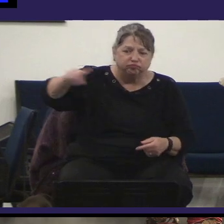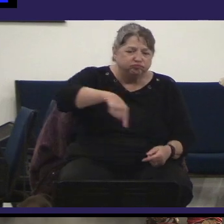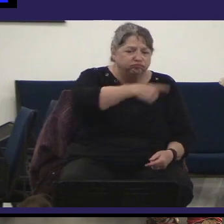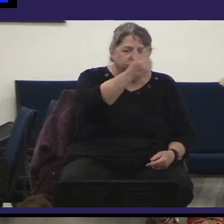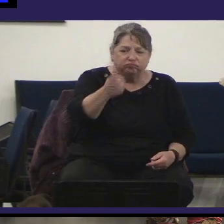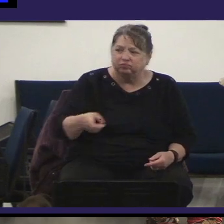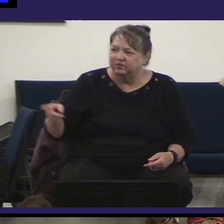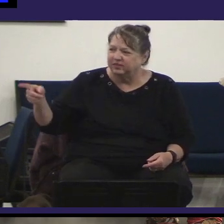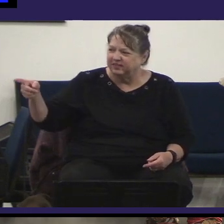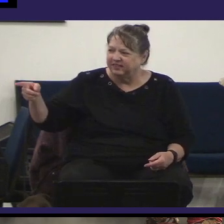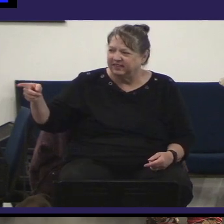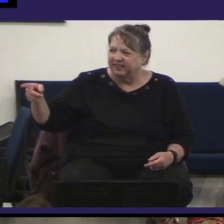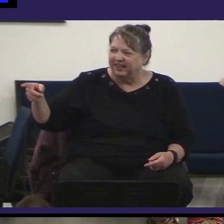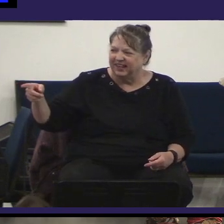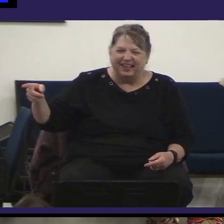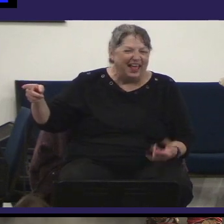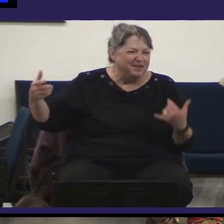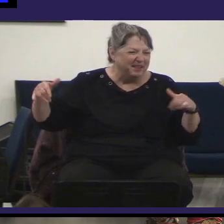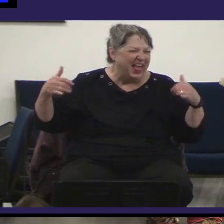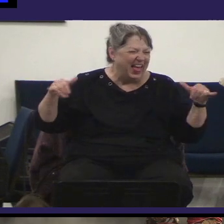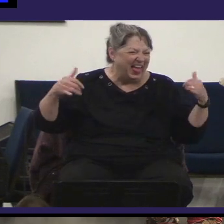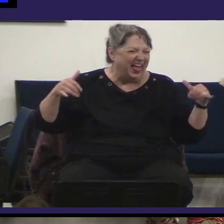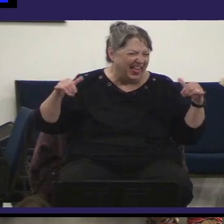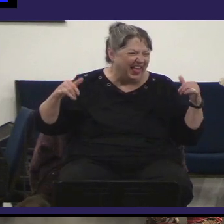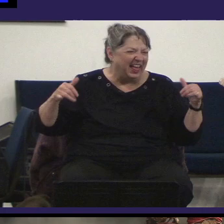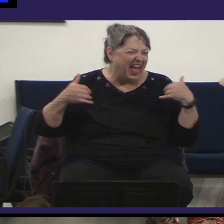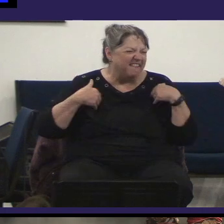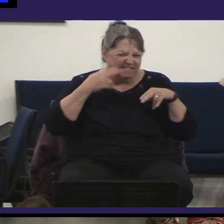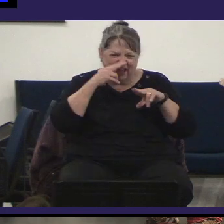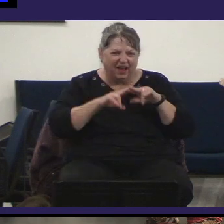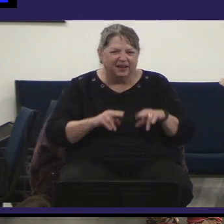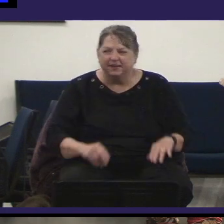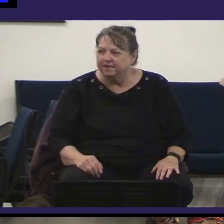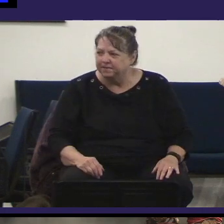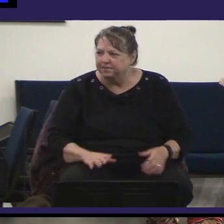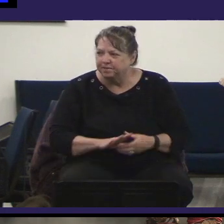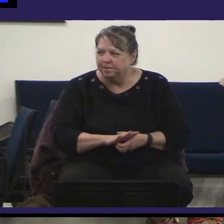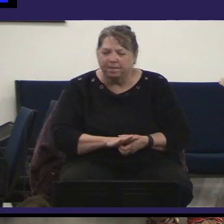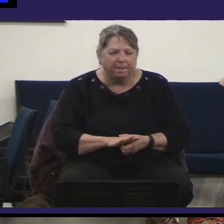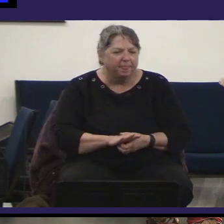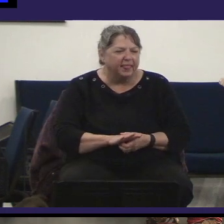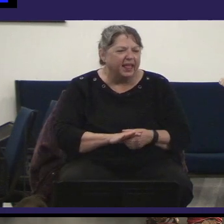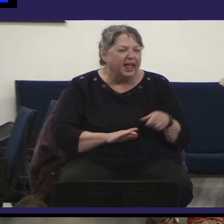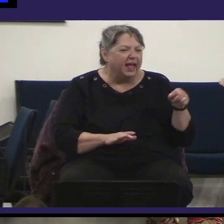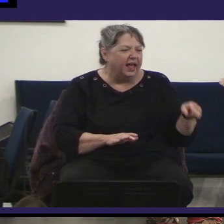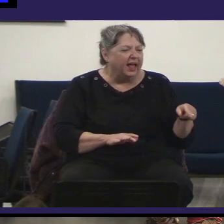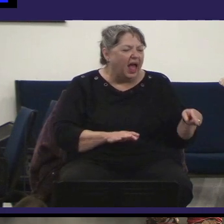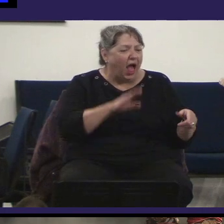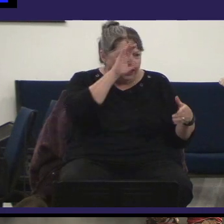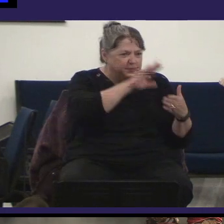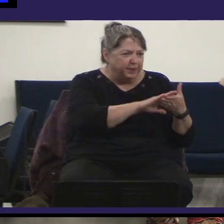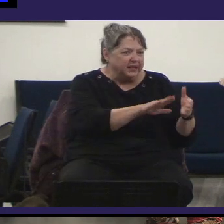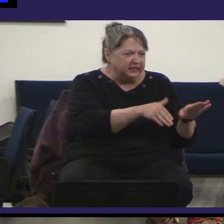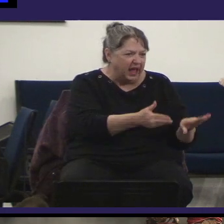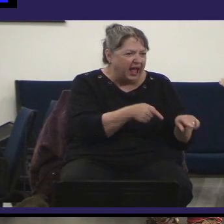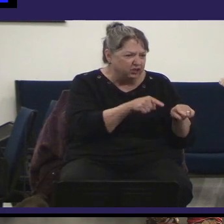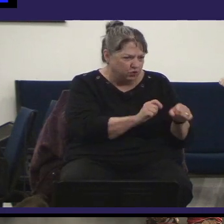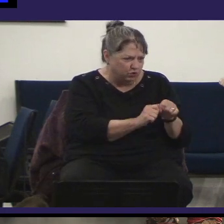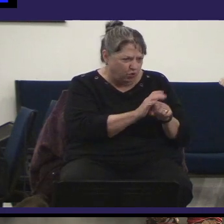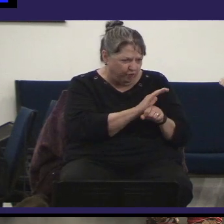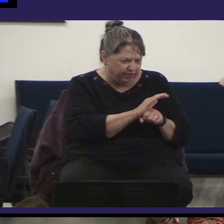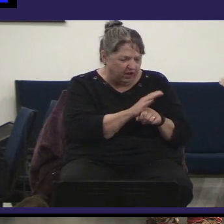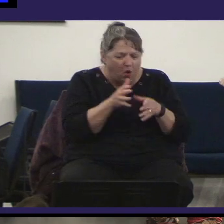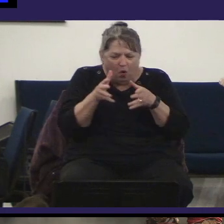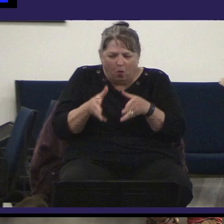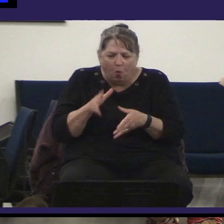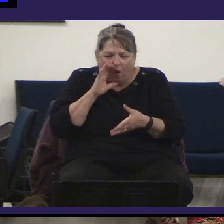nursing home, you know, and he'd be, and she'd be, Well, he went away during COVID and I would visit her. And I remember visiting